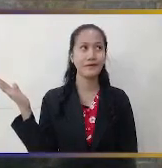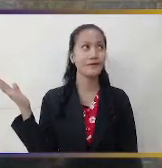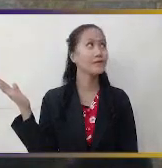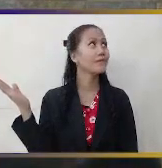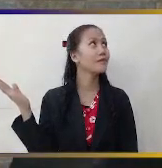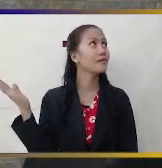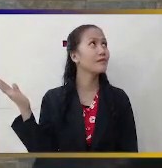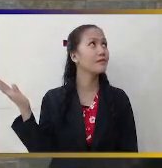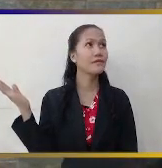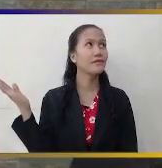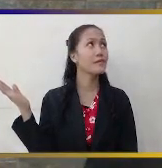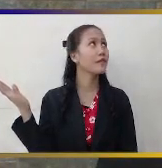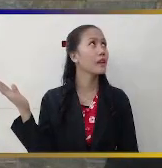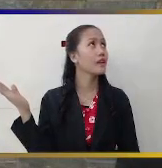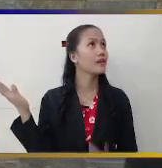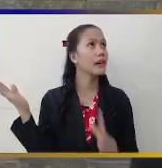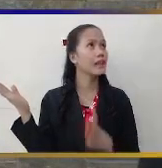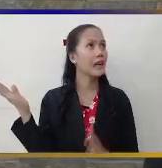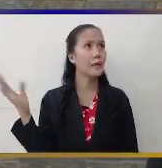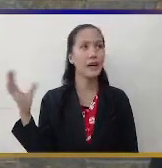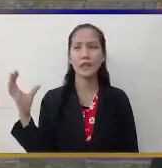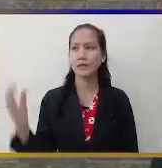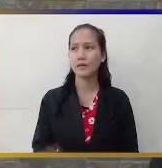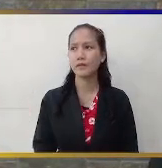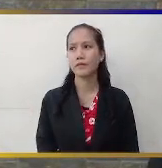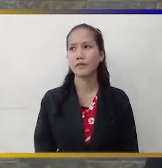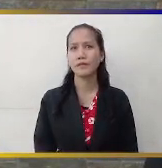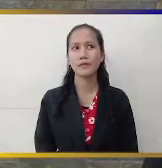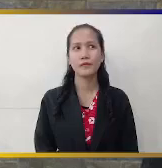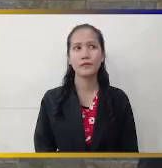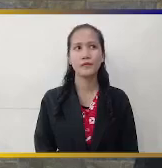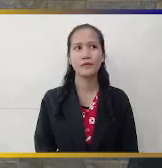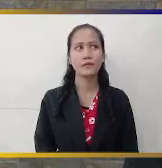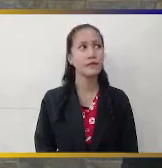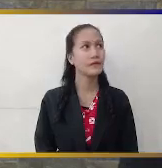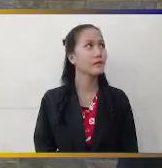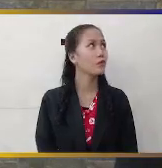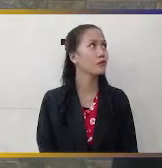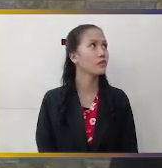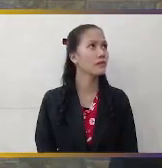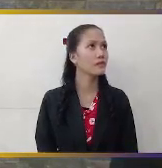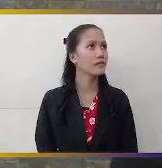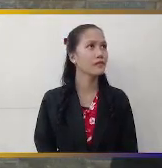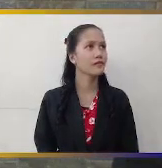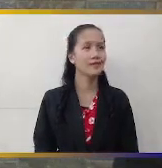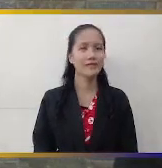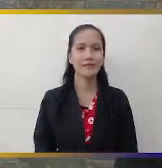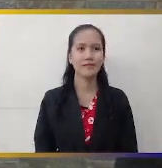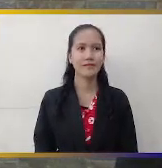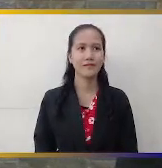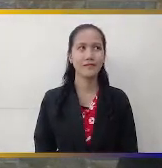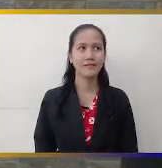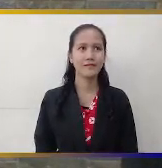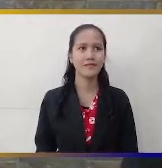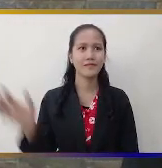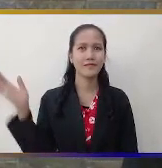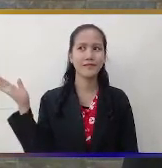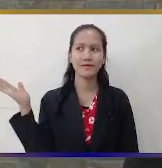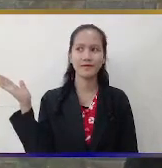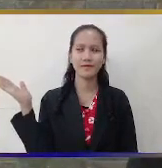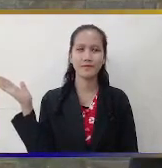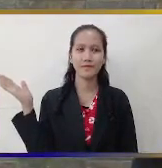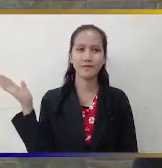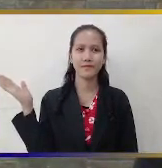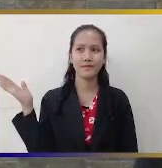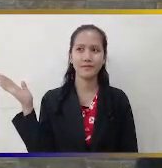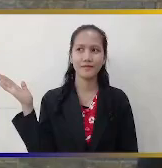he which soweth bountifully shall reap also bountifully. Every man,